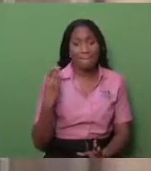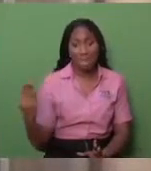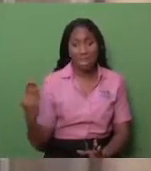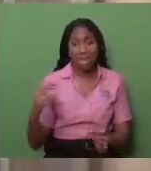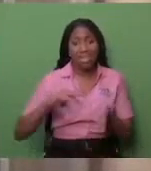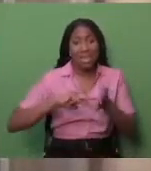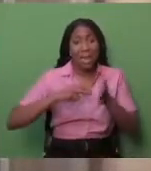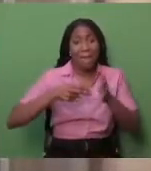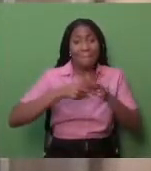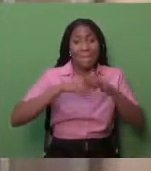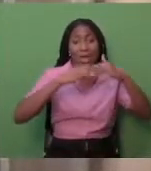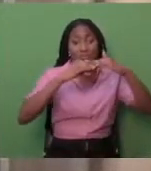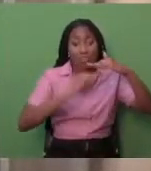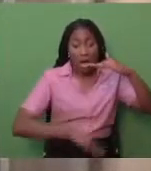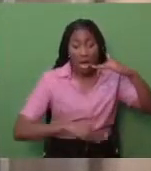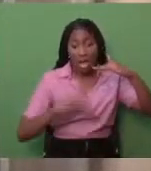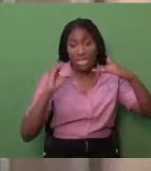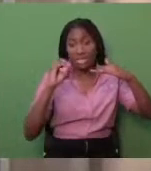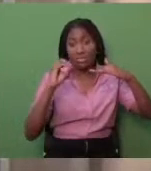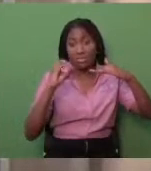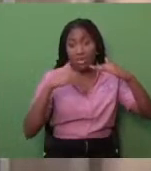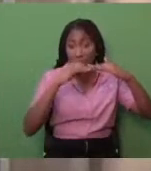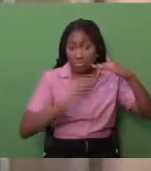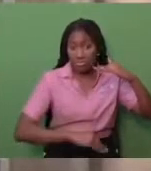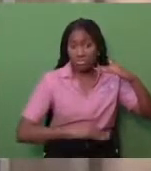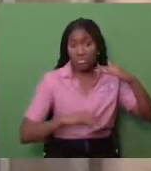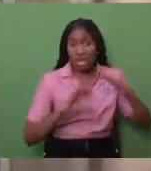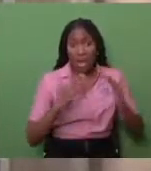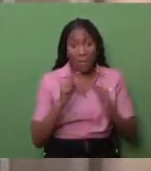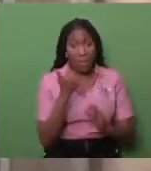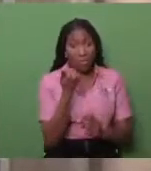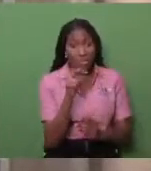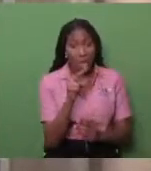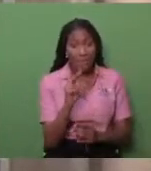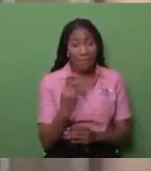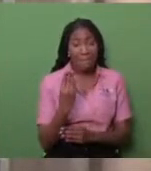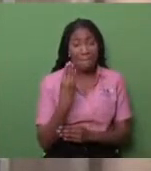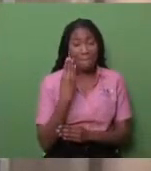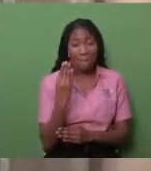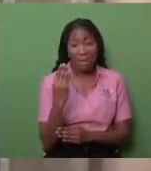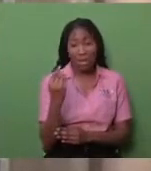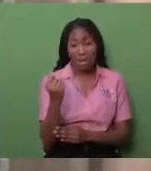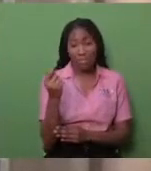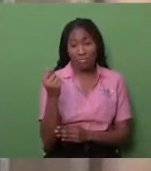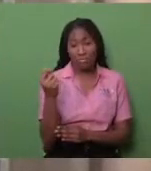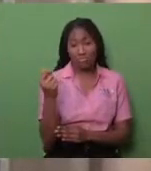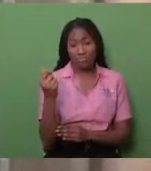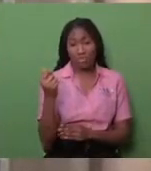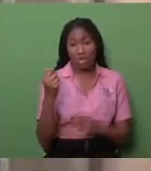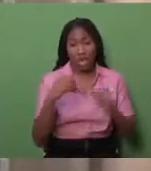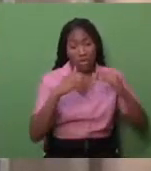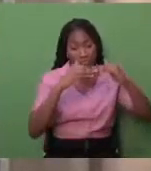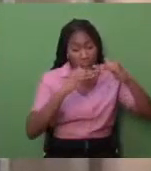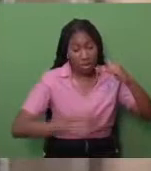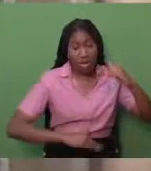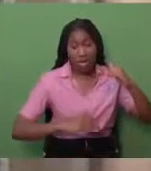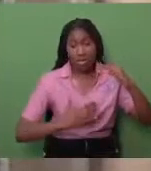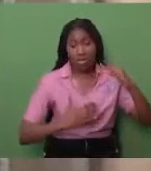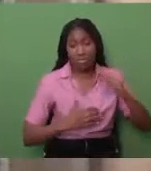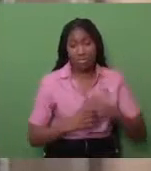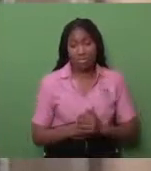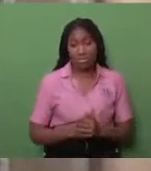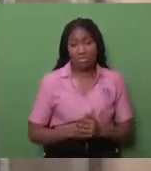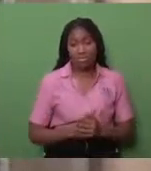minus. This is almost $12 billion wide pothole in our road to recovery. And here's another stubborn